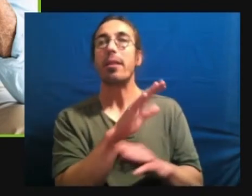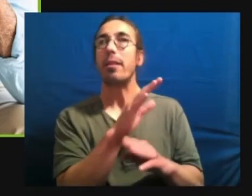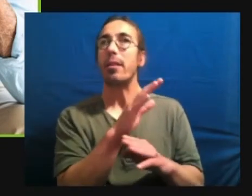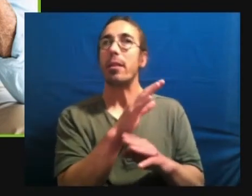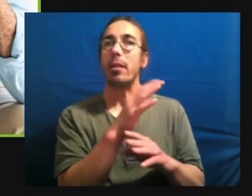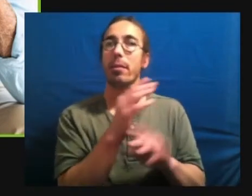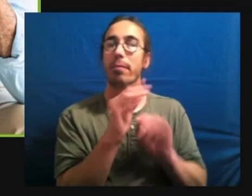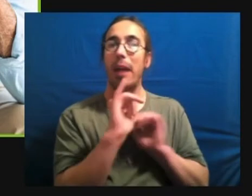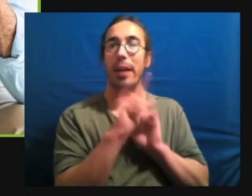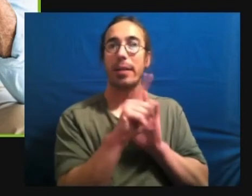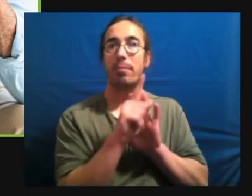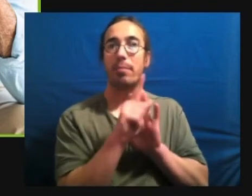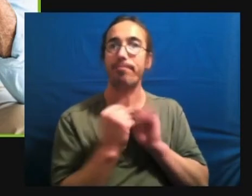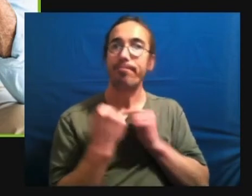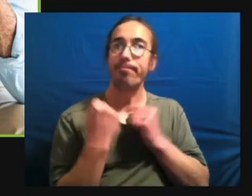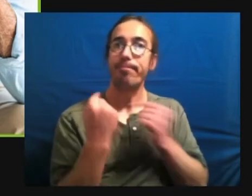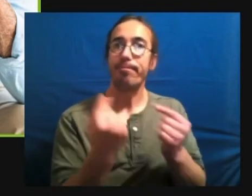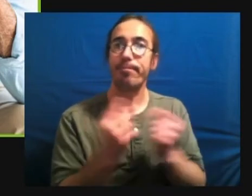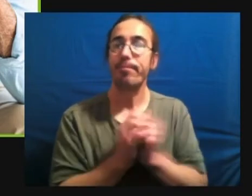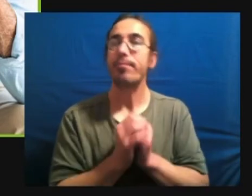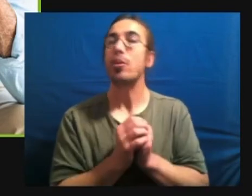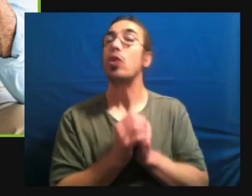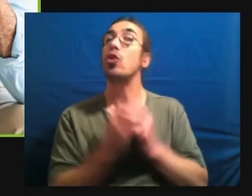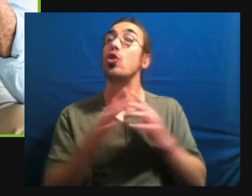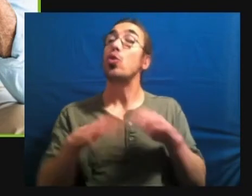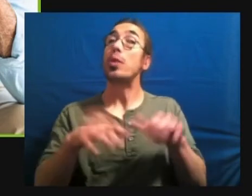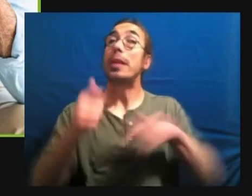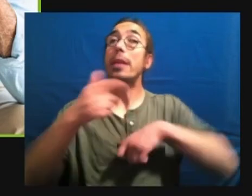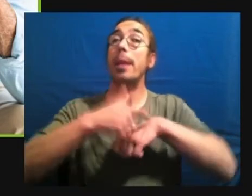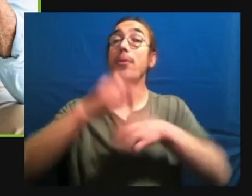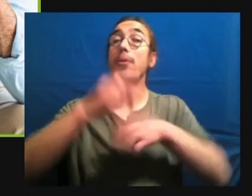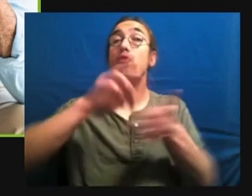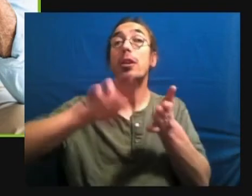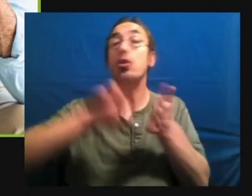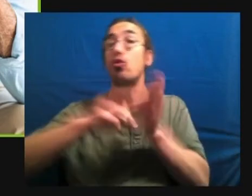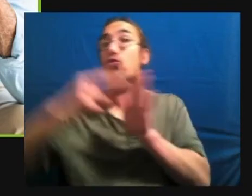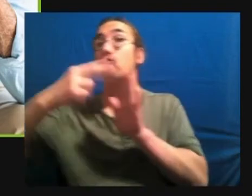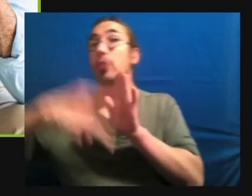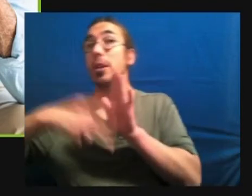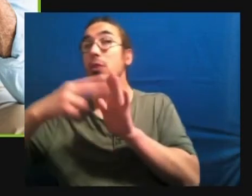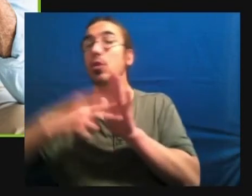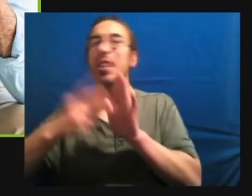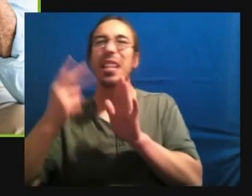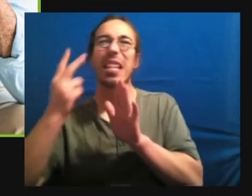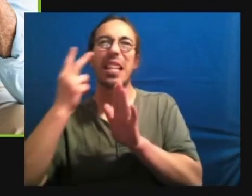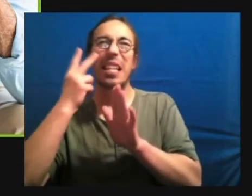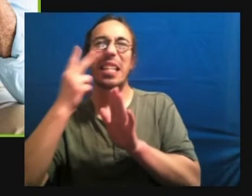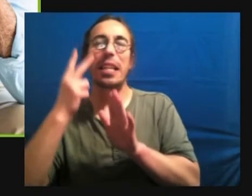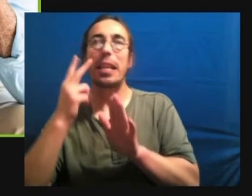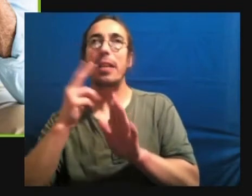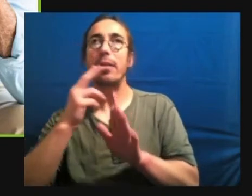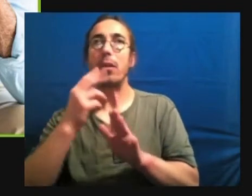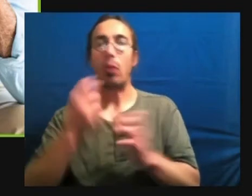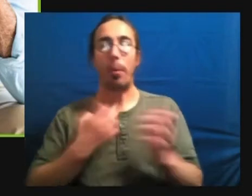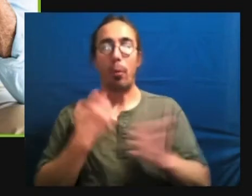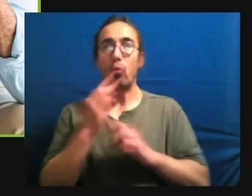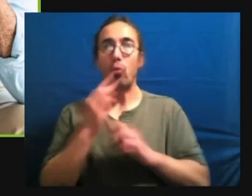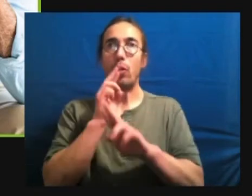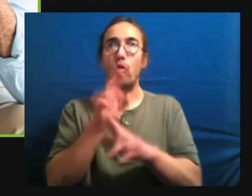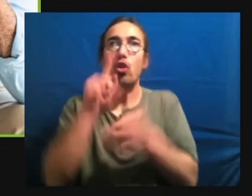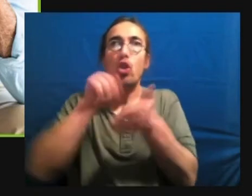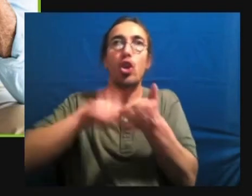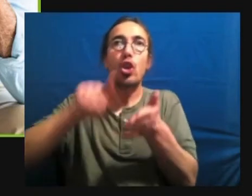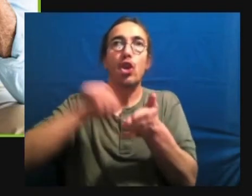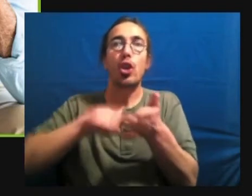to pause, read, research, listen to the players, examine his emotional reactions to check for innate bias,